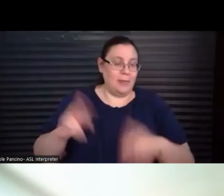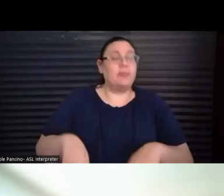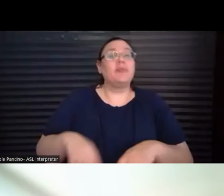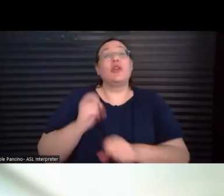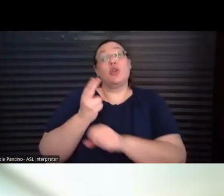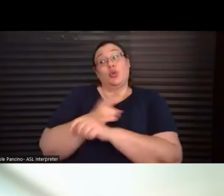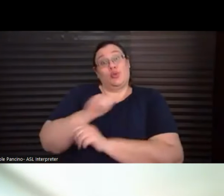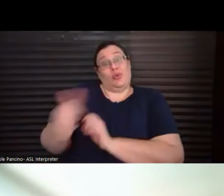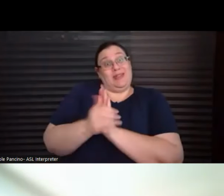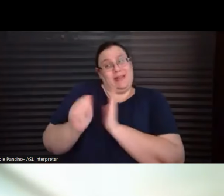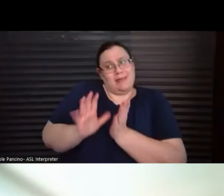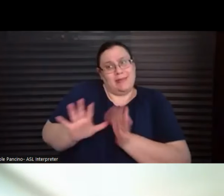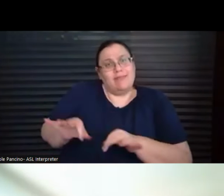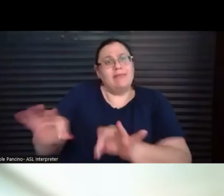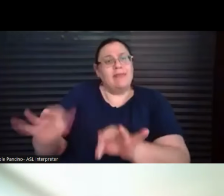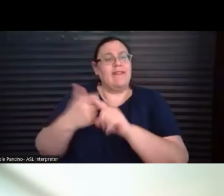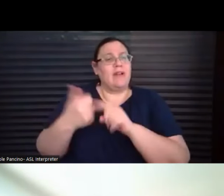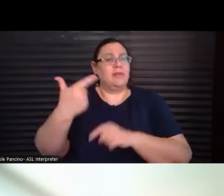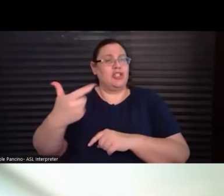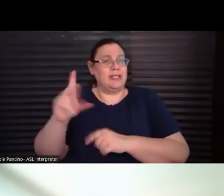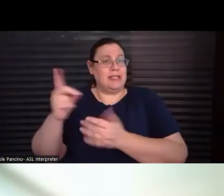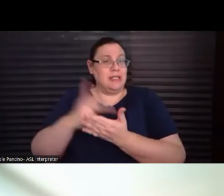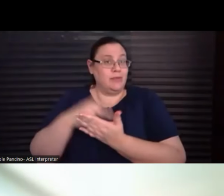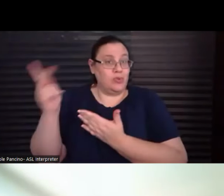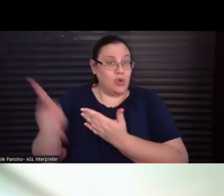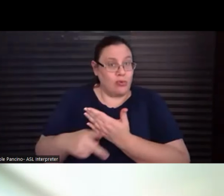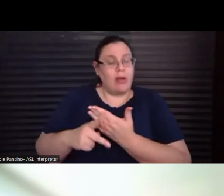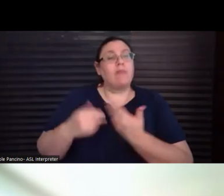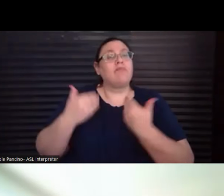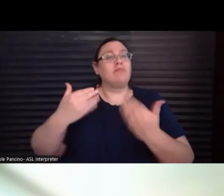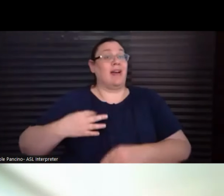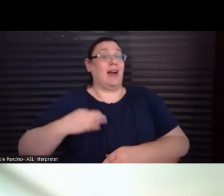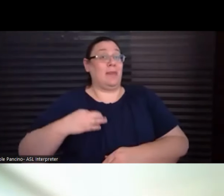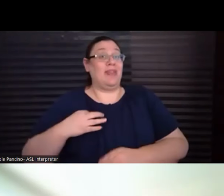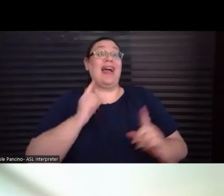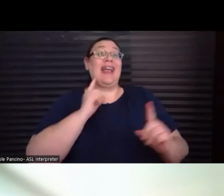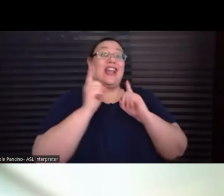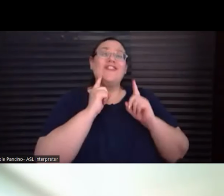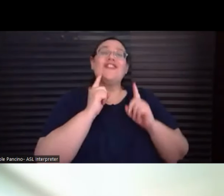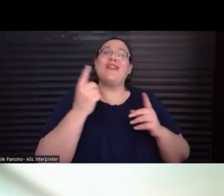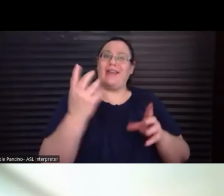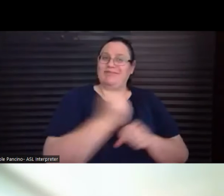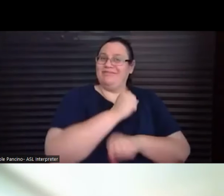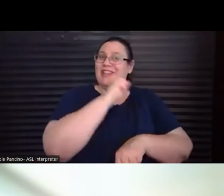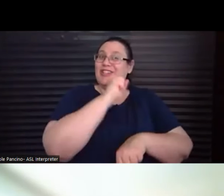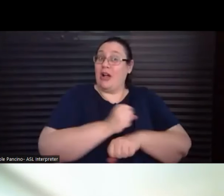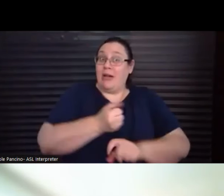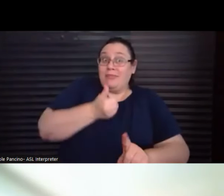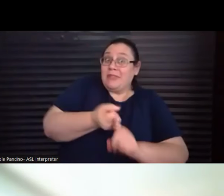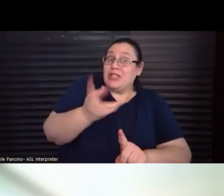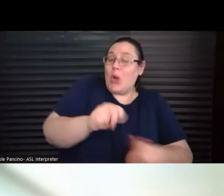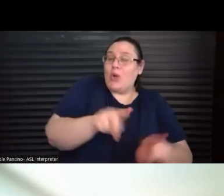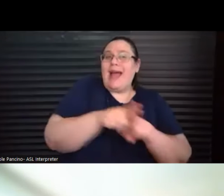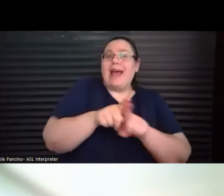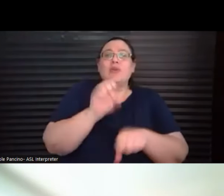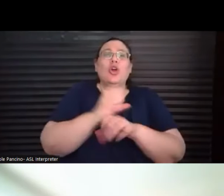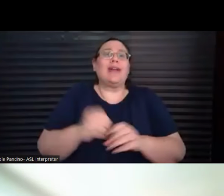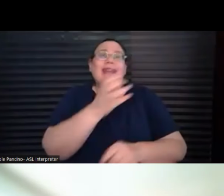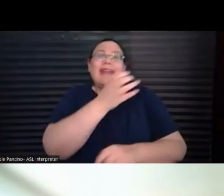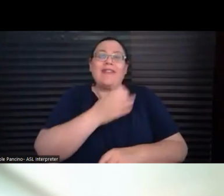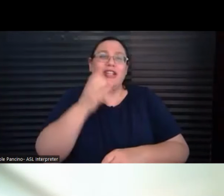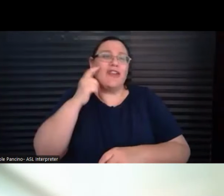that he learned from the Guided Group Discovery Program to apply for, interview, and secure a job on his own as a cafeteria worker in a local